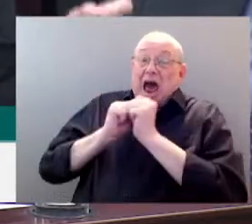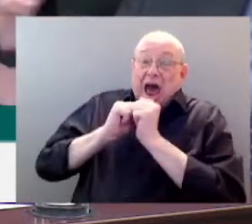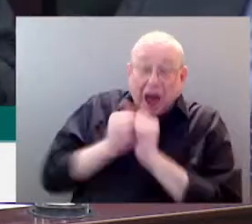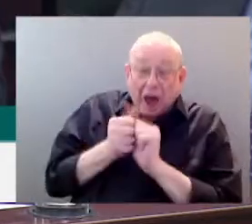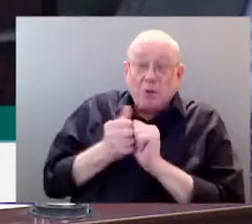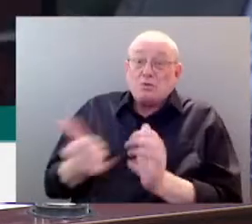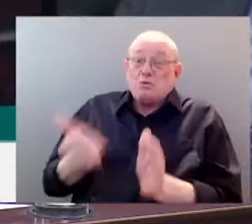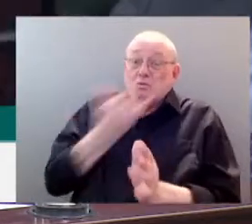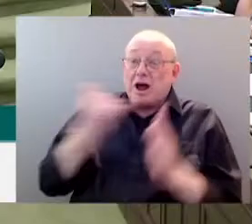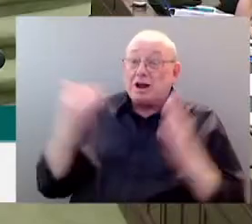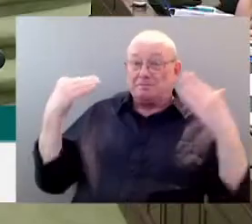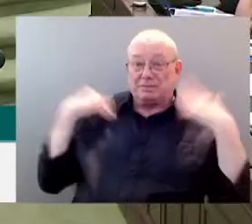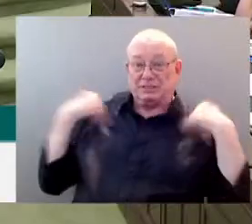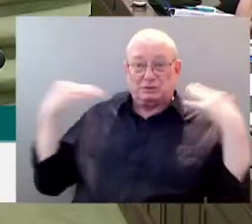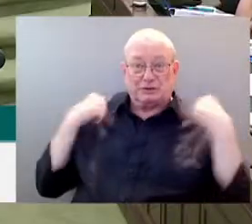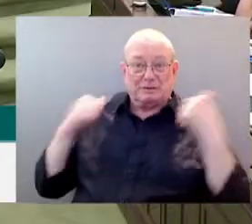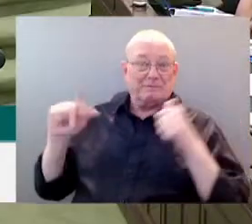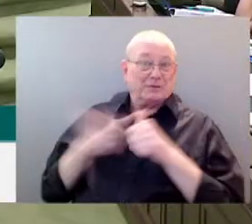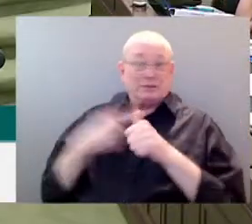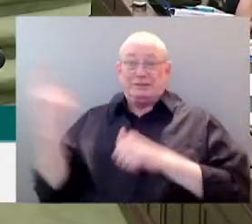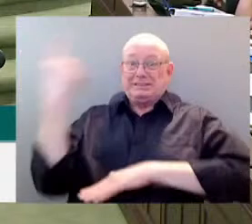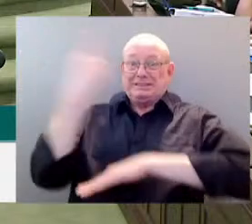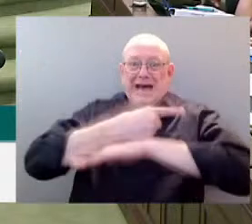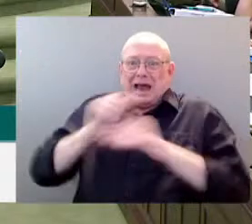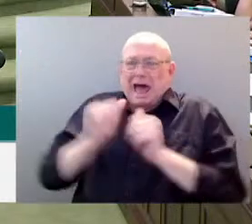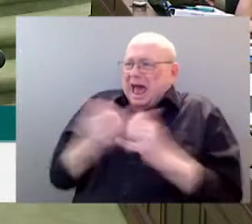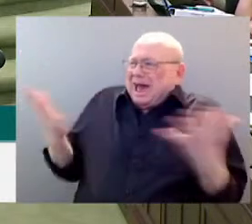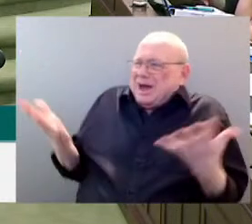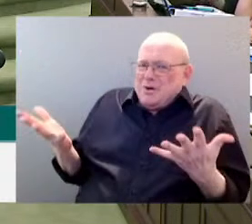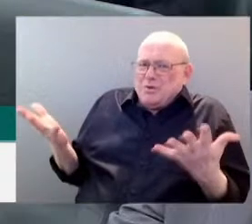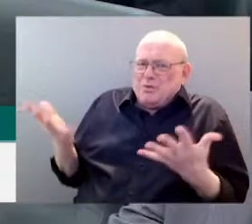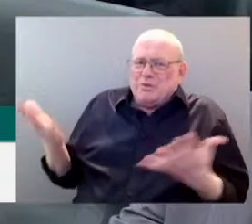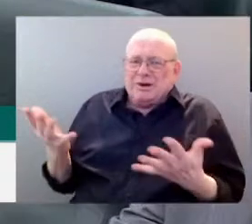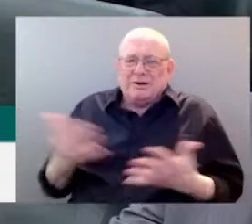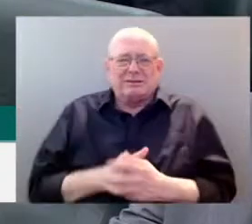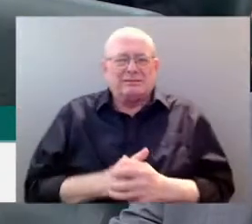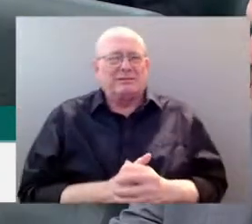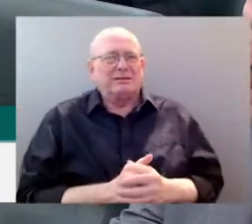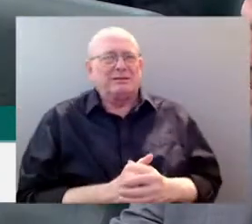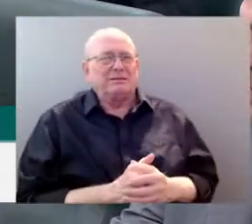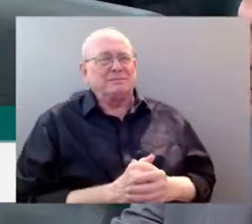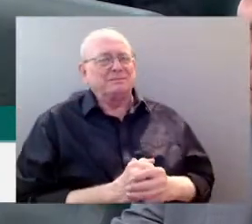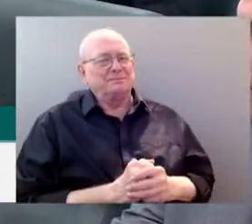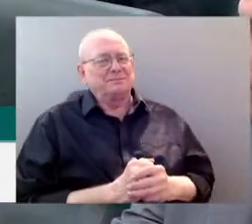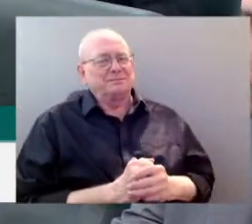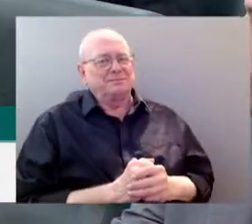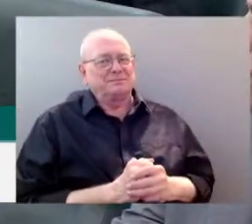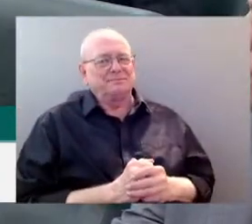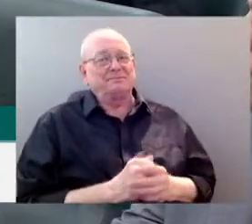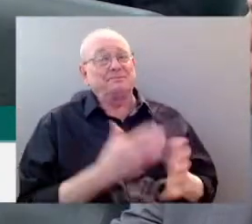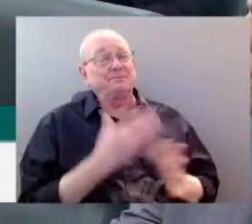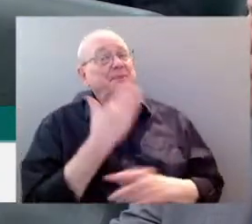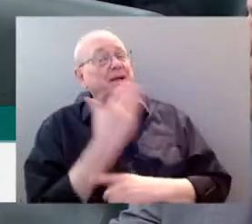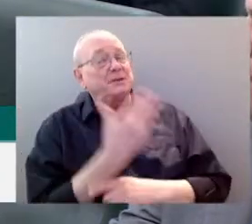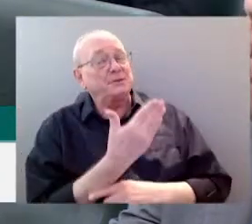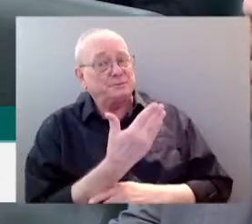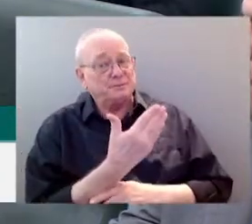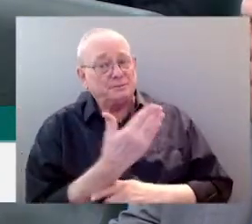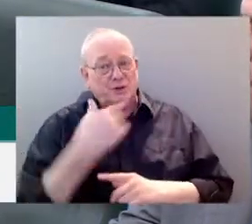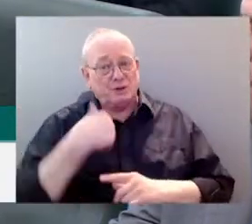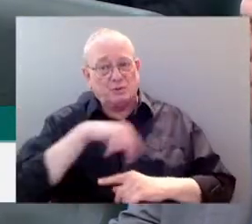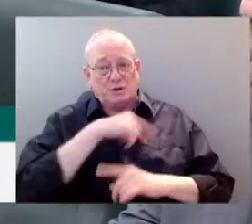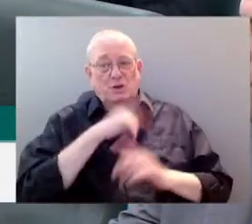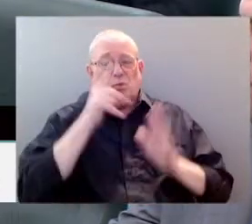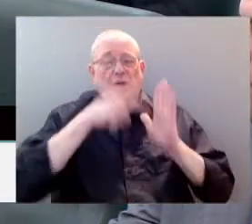day one good question The Honorable the premier thank you Mr Speaker we are going to be reviewing AHS discharge